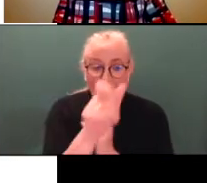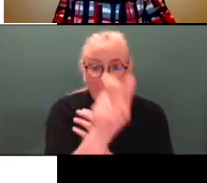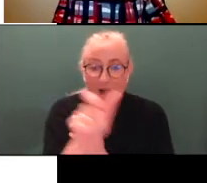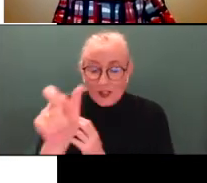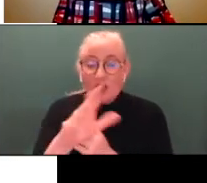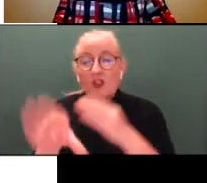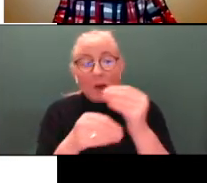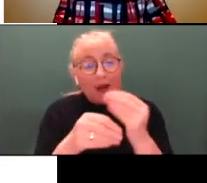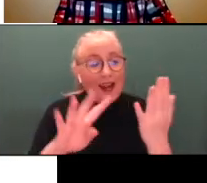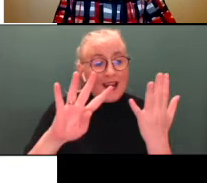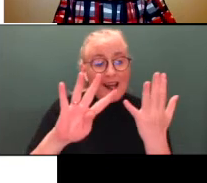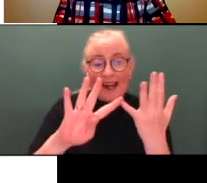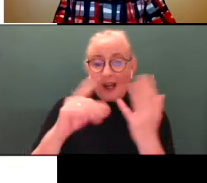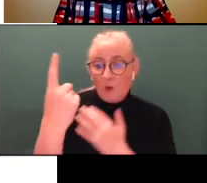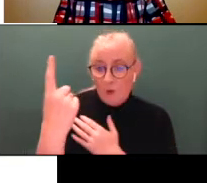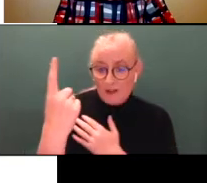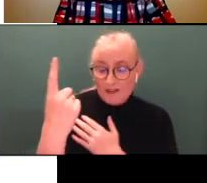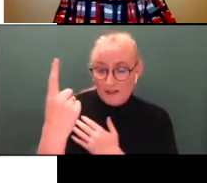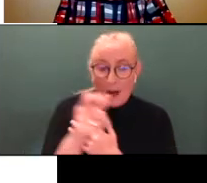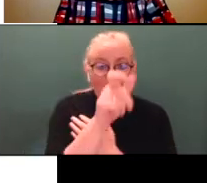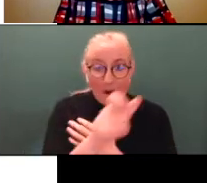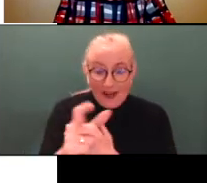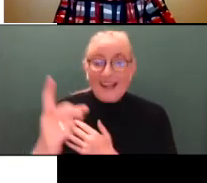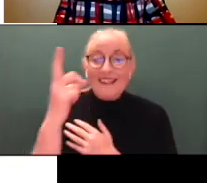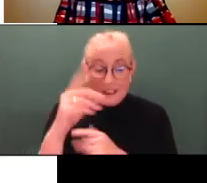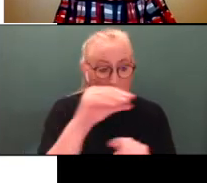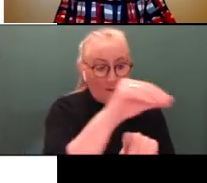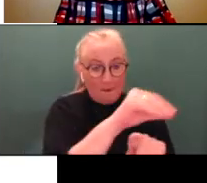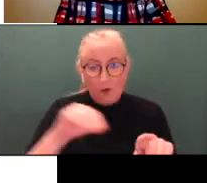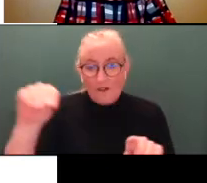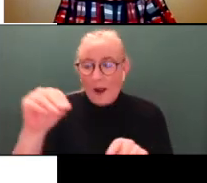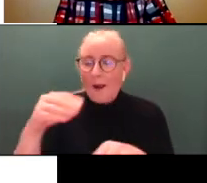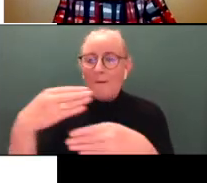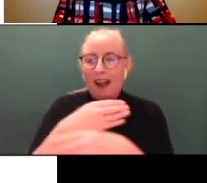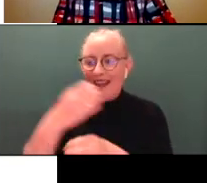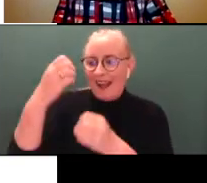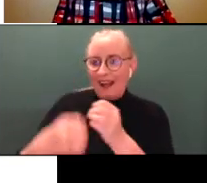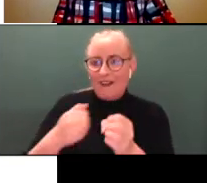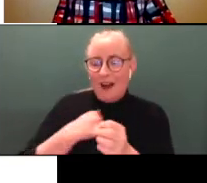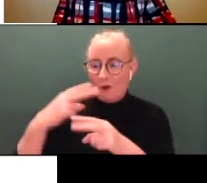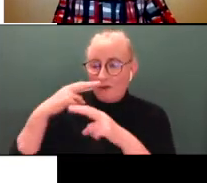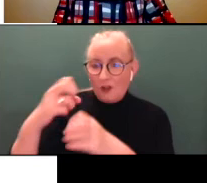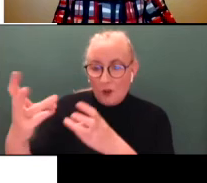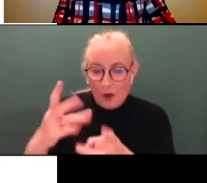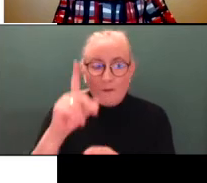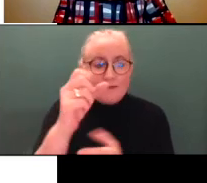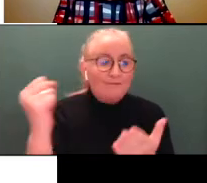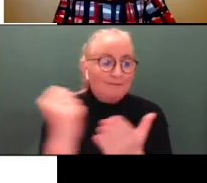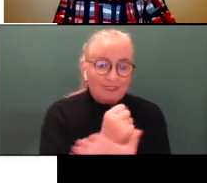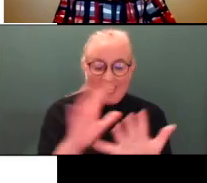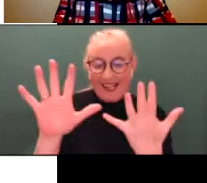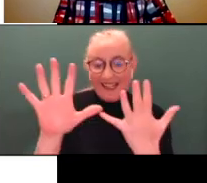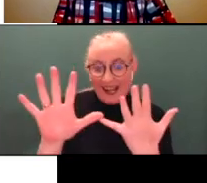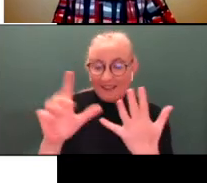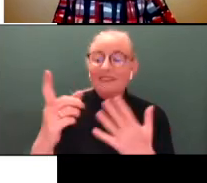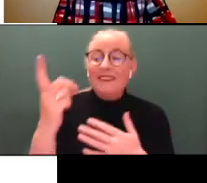summary, 91 of our participants had transitioned by the end of our fieldwork. Unfortunately, 10 had passed